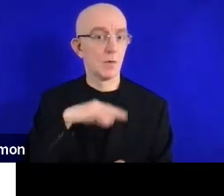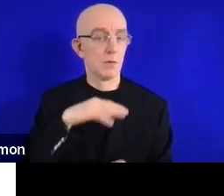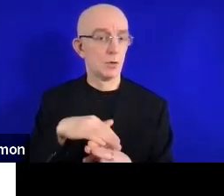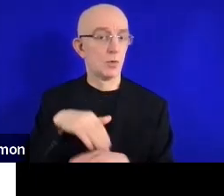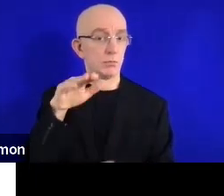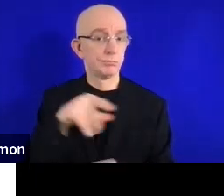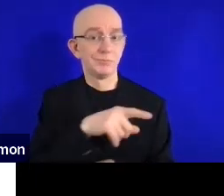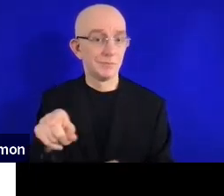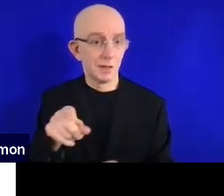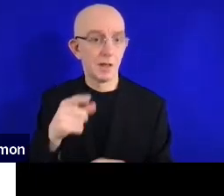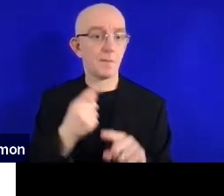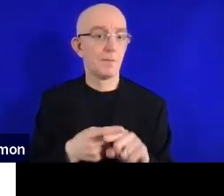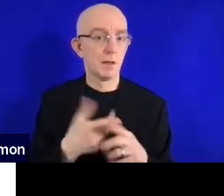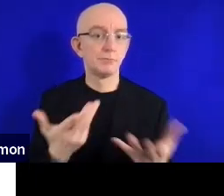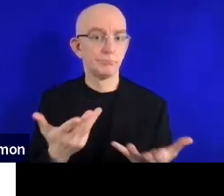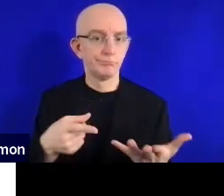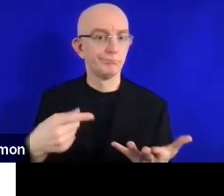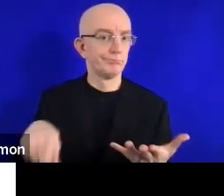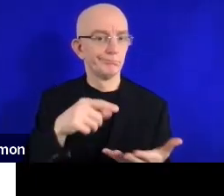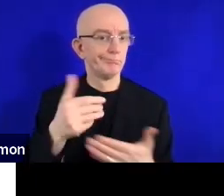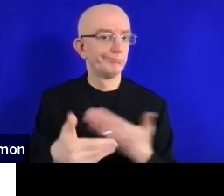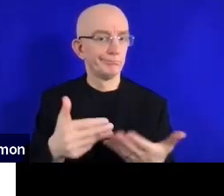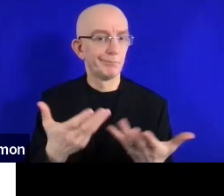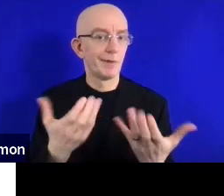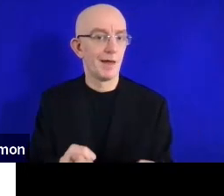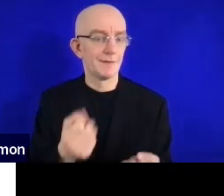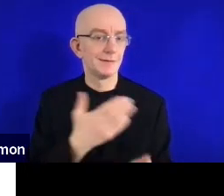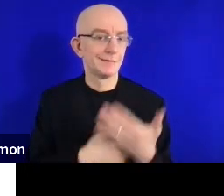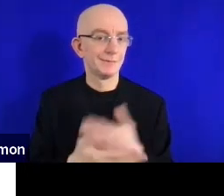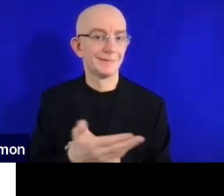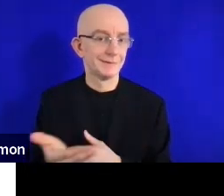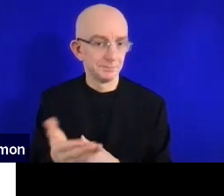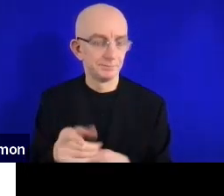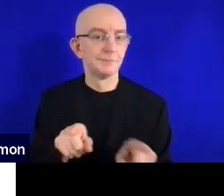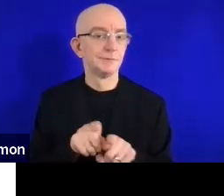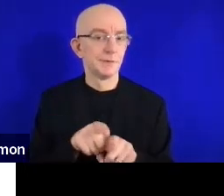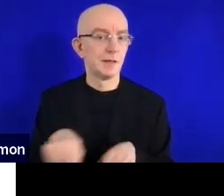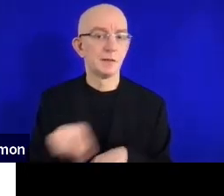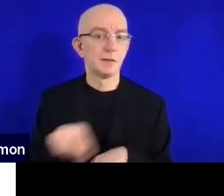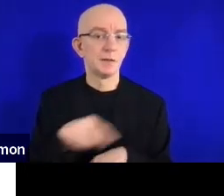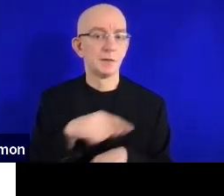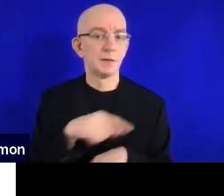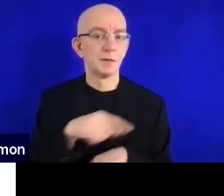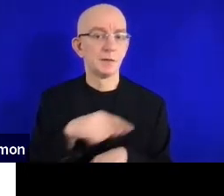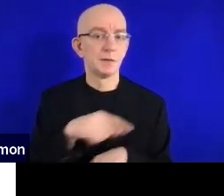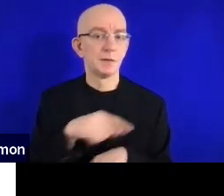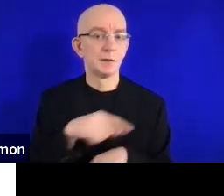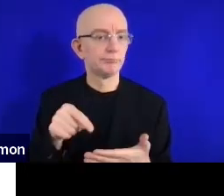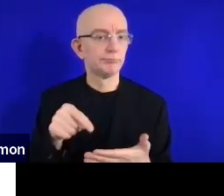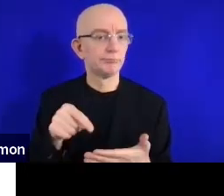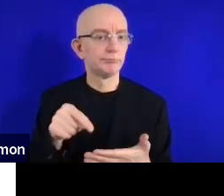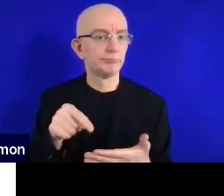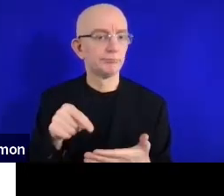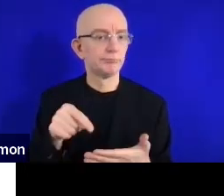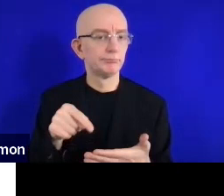enhance complementary social protection outcomes and inclusion in employment opportunities. Lastly, we have had